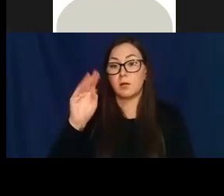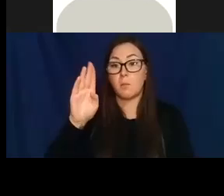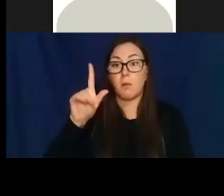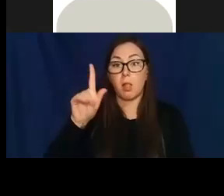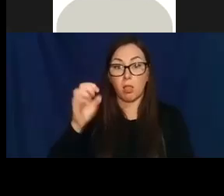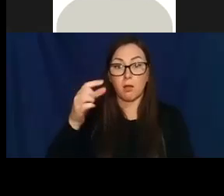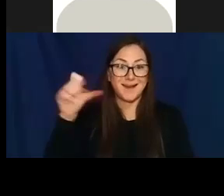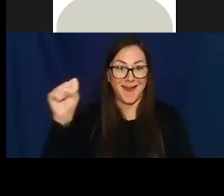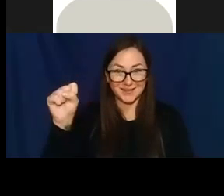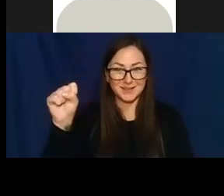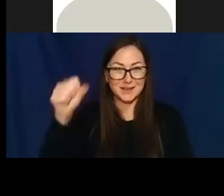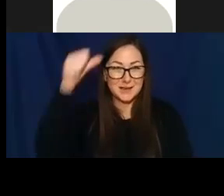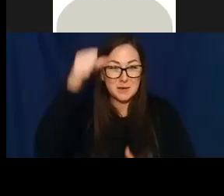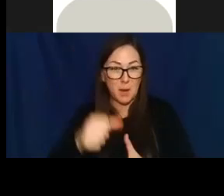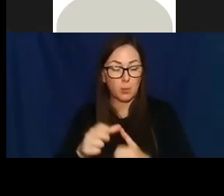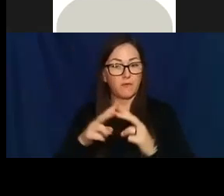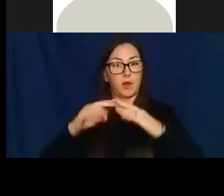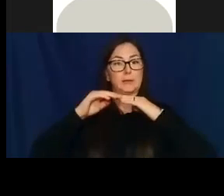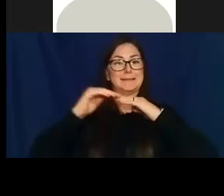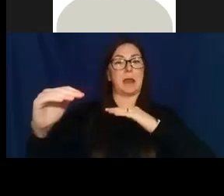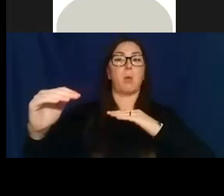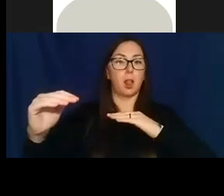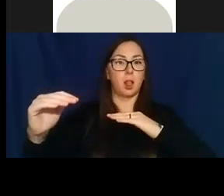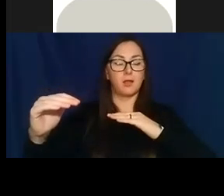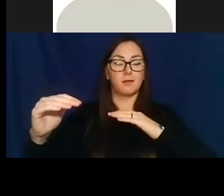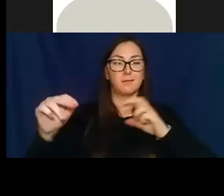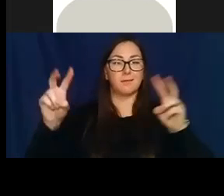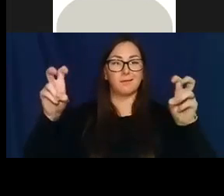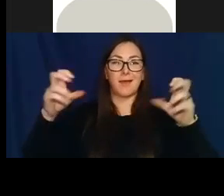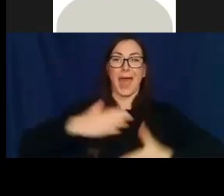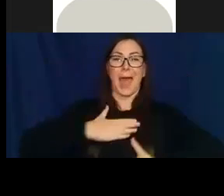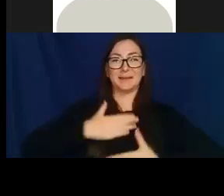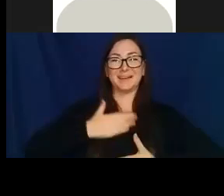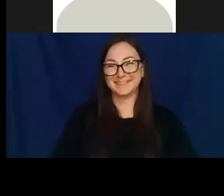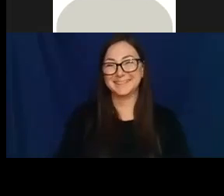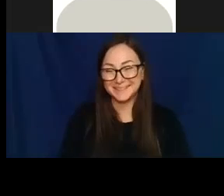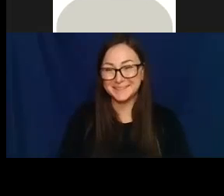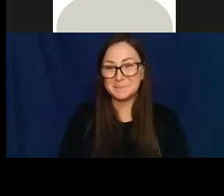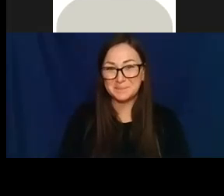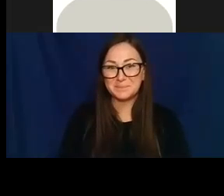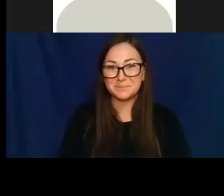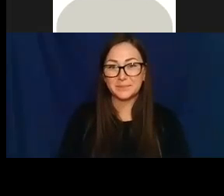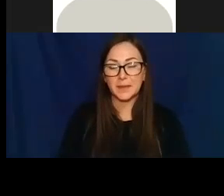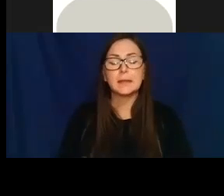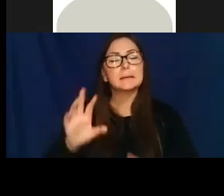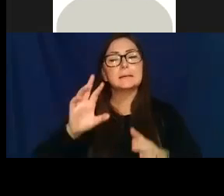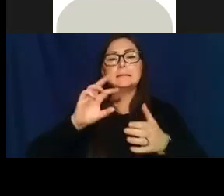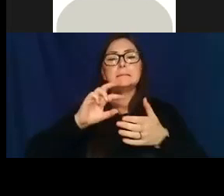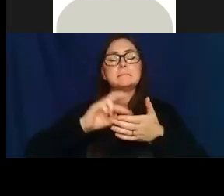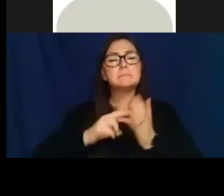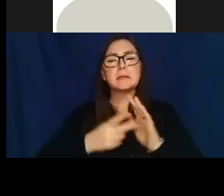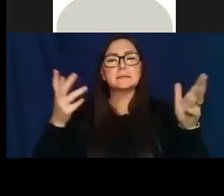very stable, or quote happy, whatever happy may mean, really it's unreactive. They're